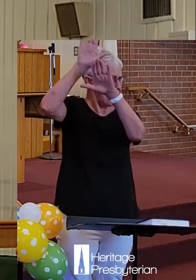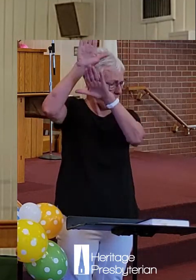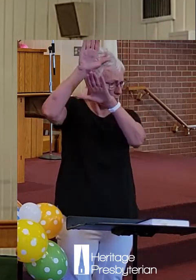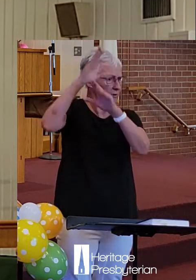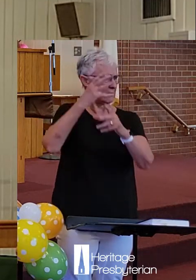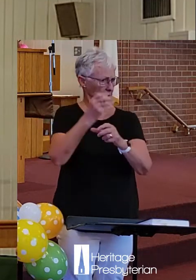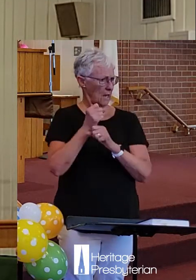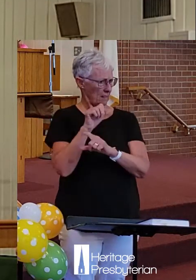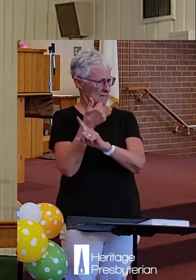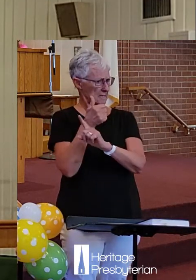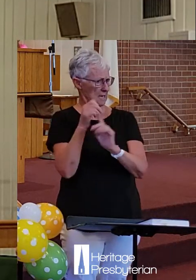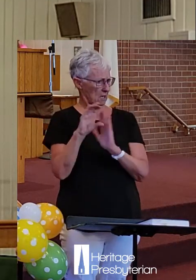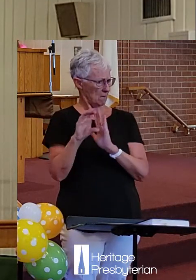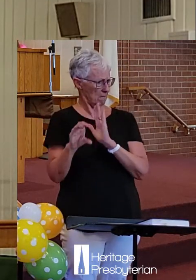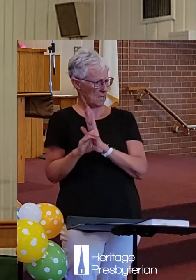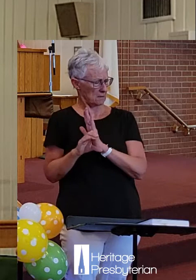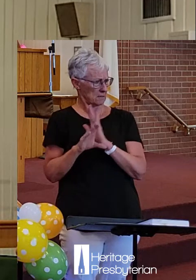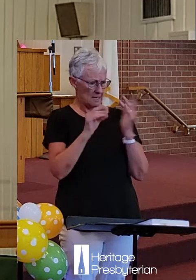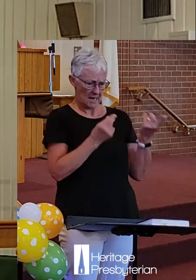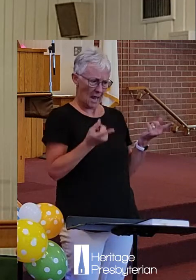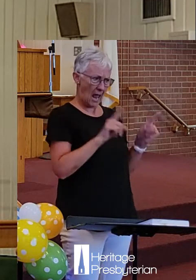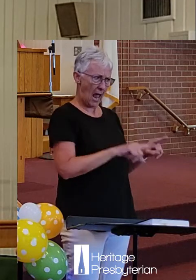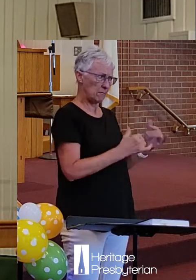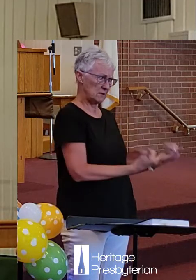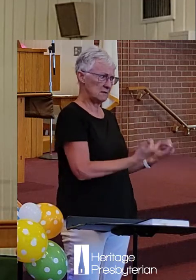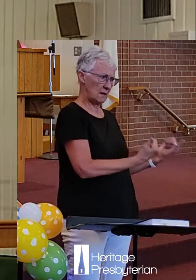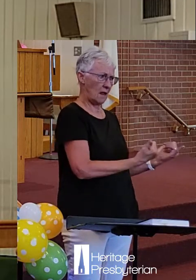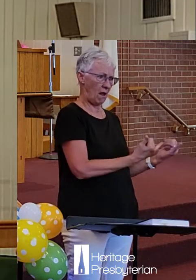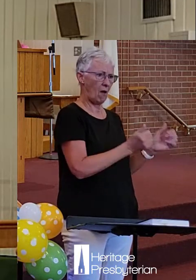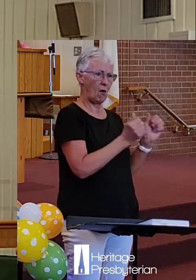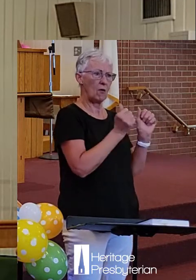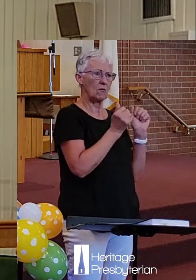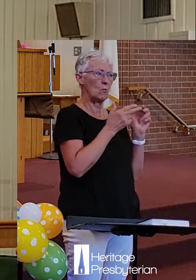here in the transfiguration of Jesus Christ.